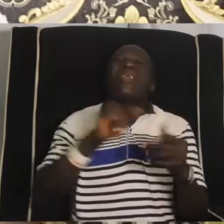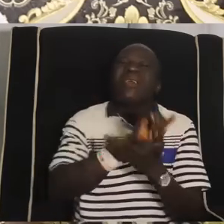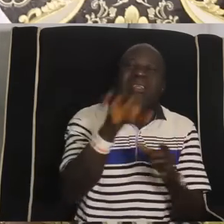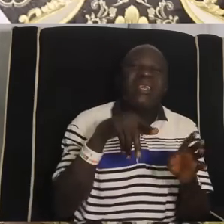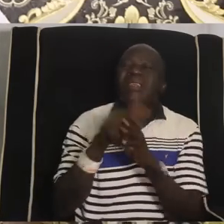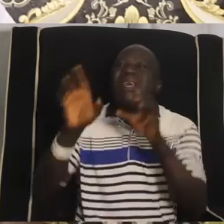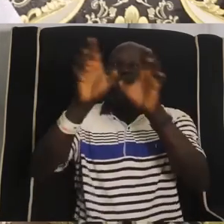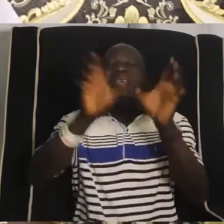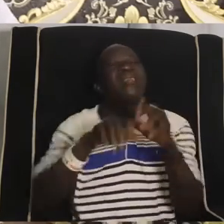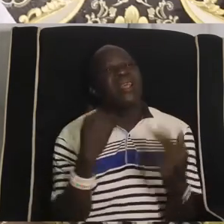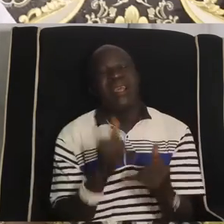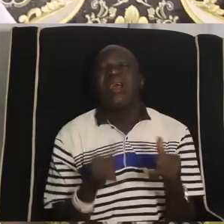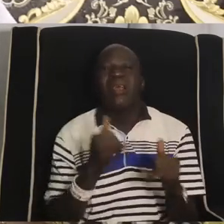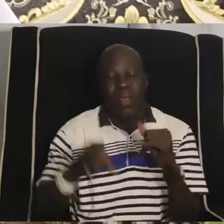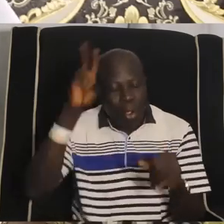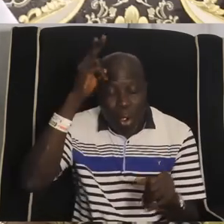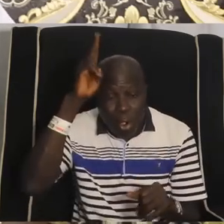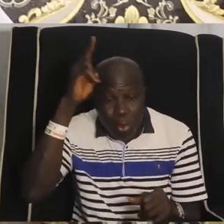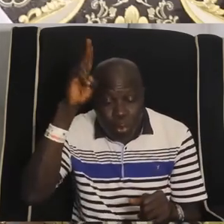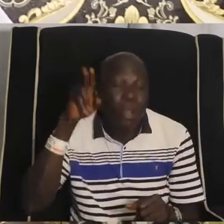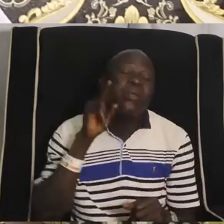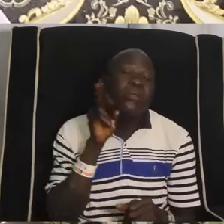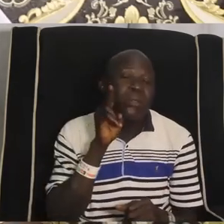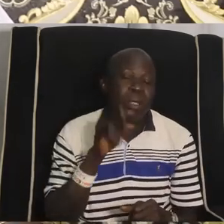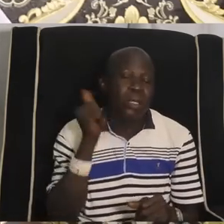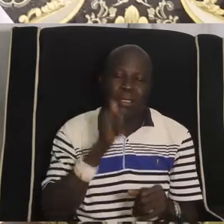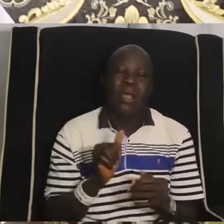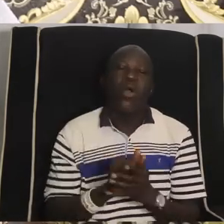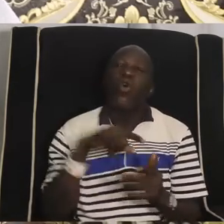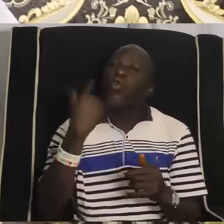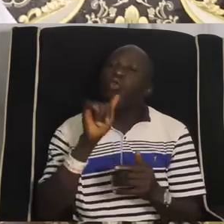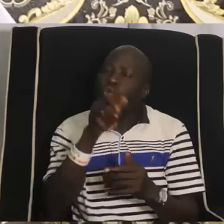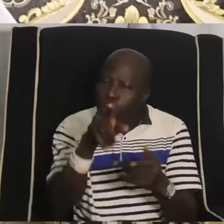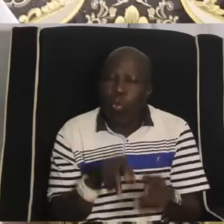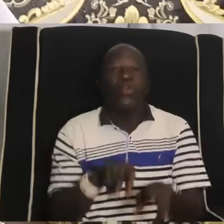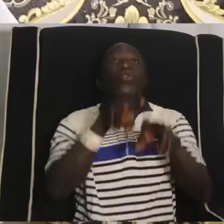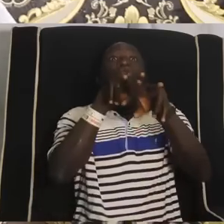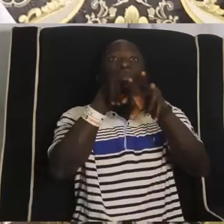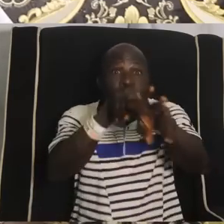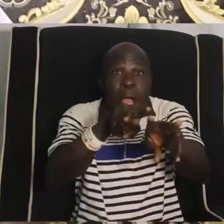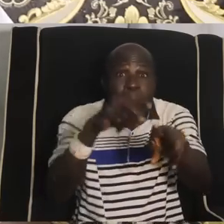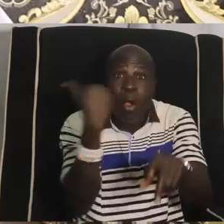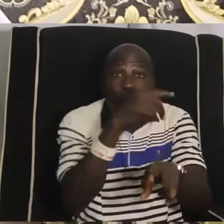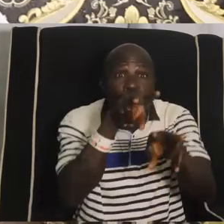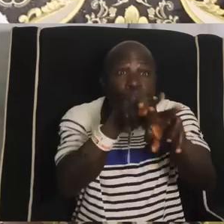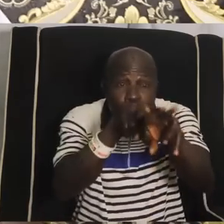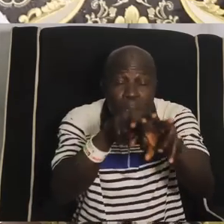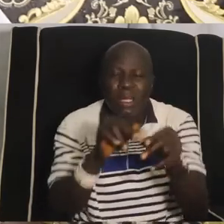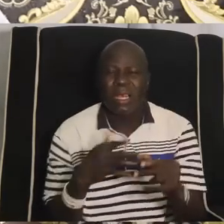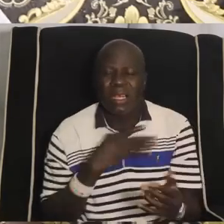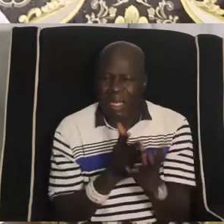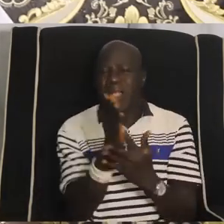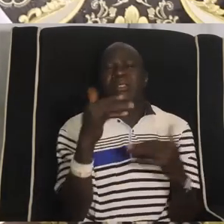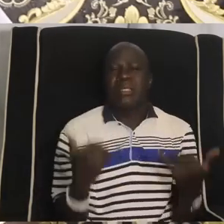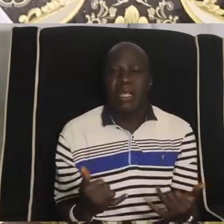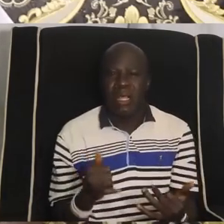Where did he want to end his case? Uncle ati sister. Ati sister. Talent to one hundred juma lawa lawa boy. Is the one you are staring at right